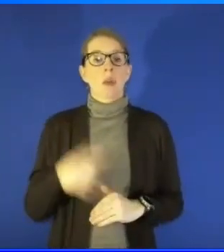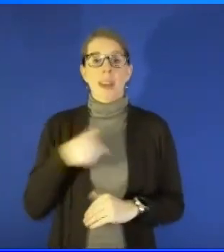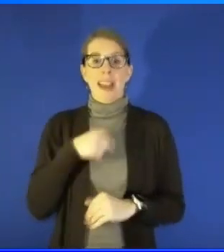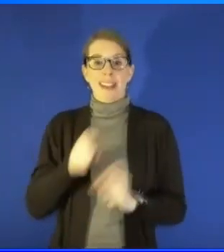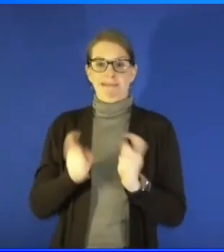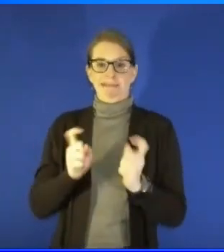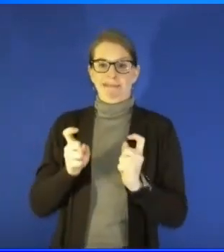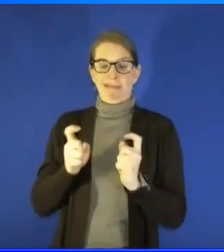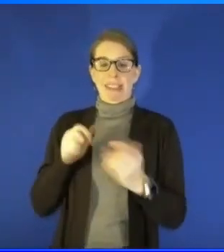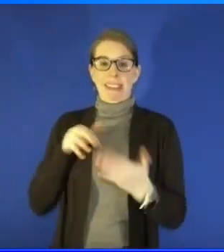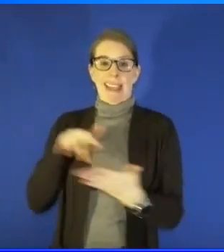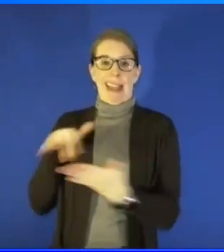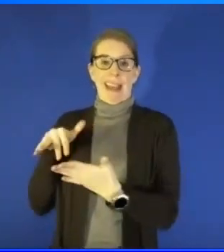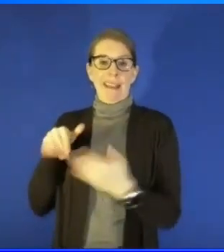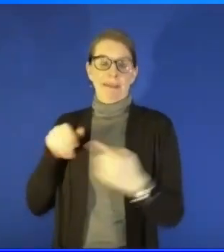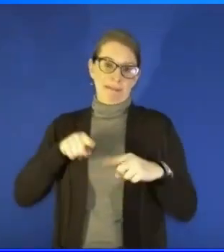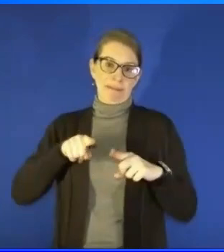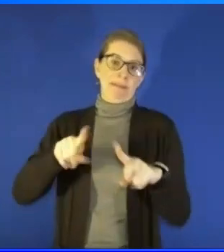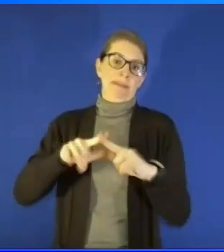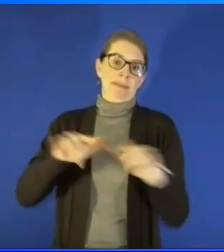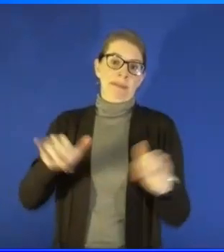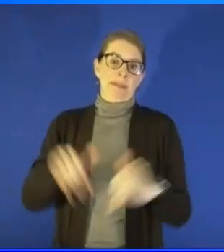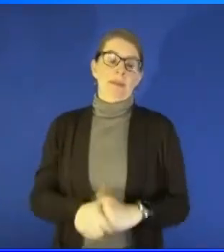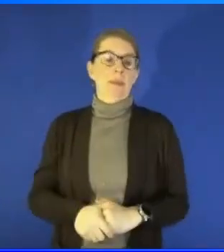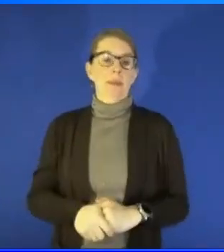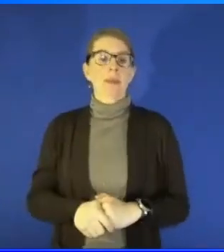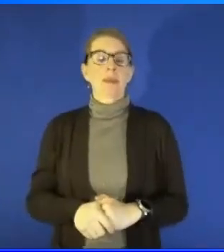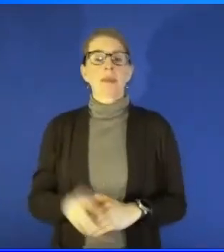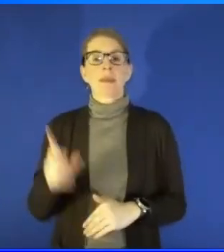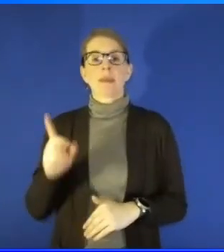we go. As Dr. Stites mentioned,